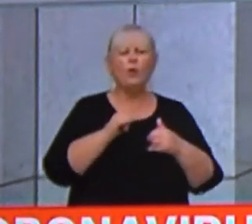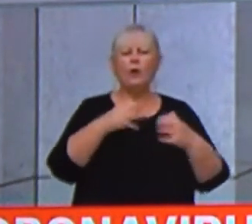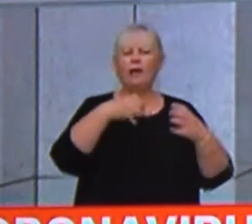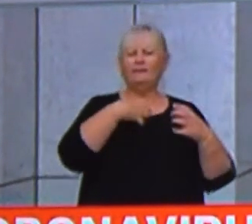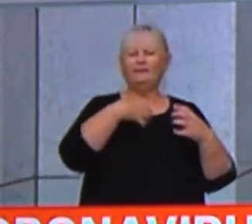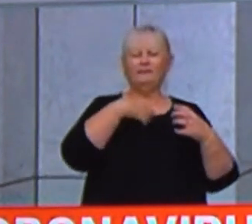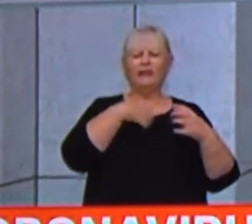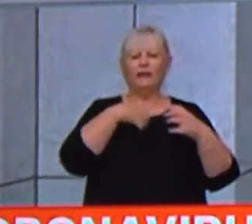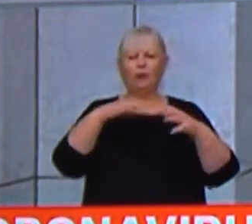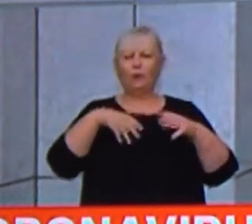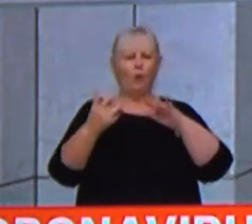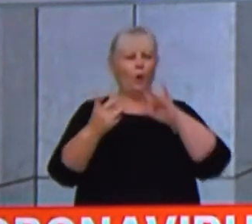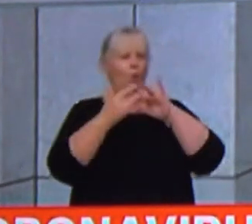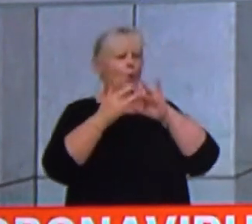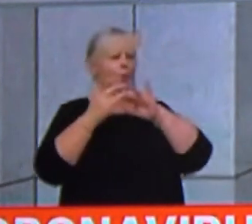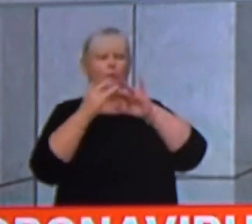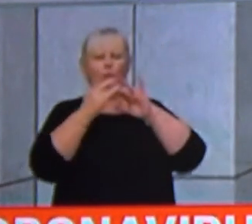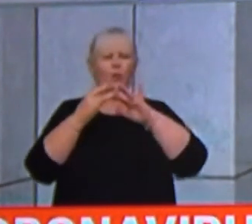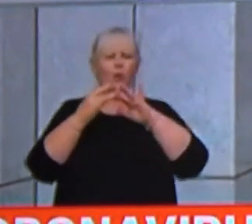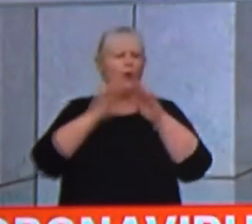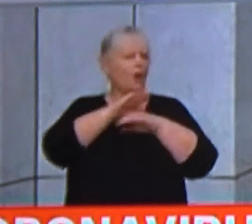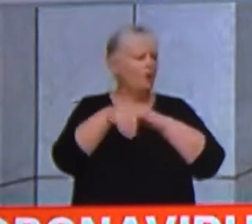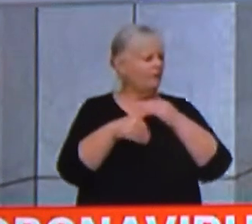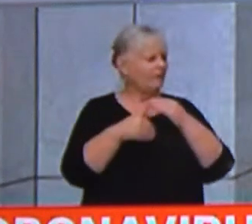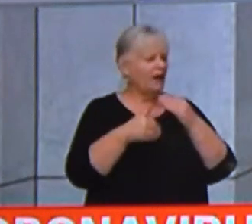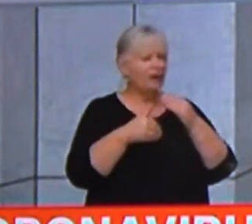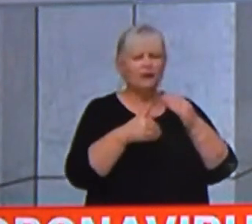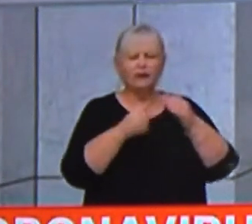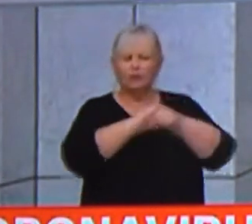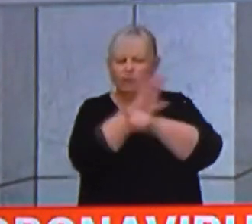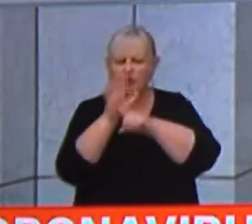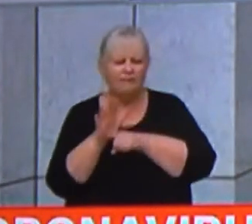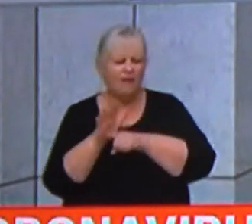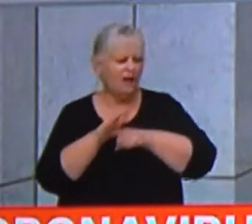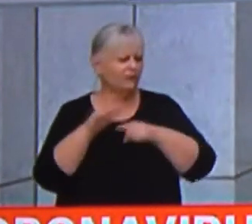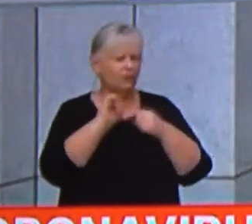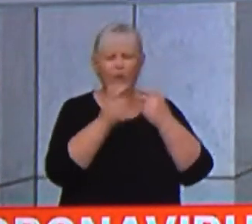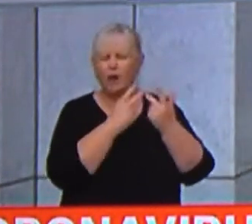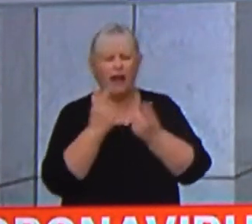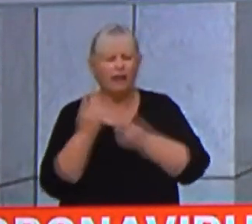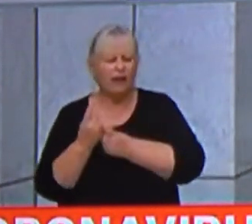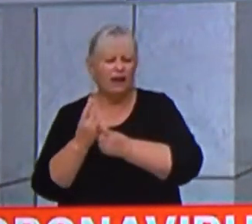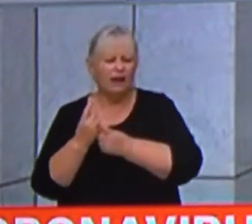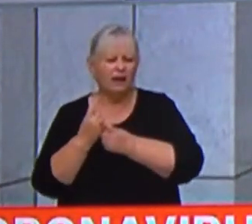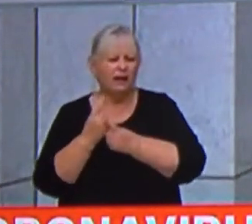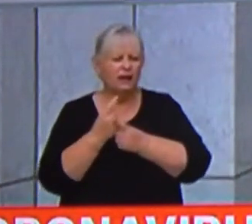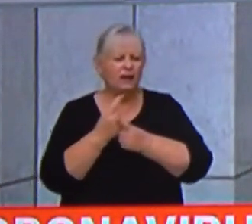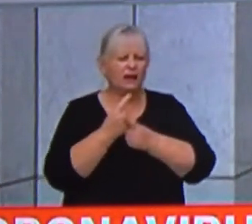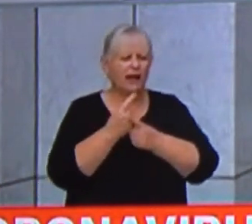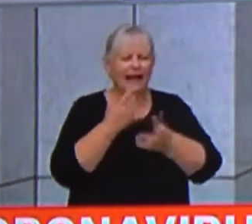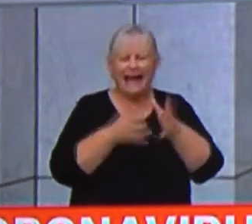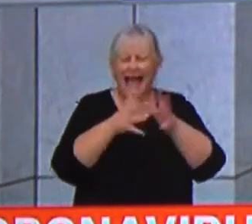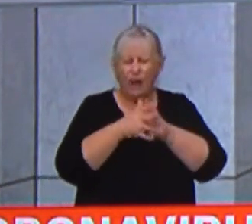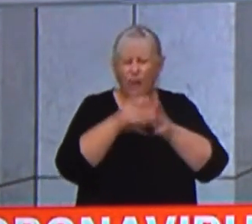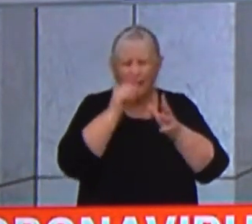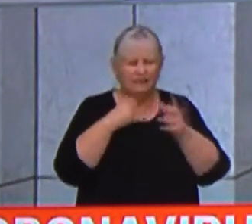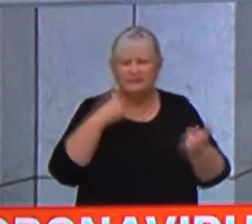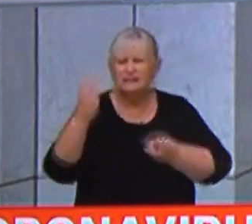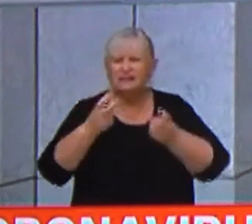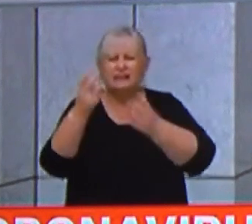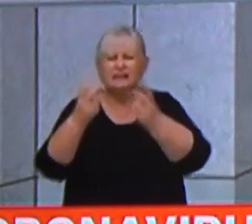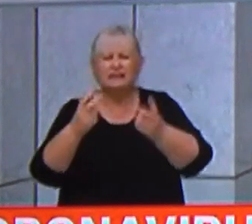we seek to put in place next will be able to be distributed even more effectively. So it isn't a matter of whether